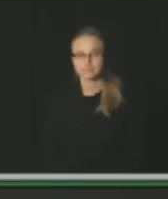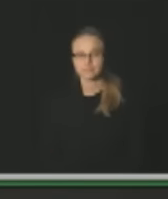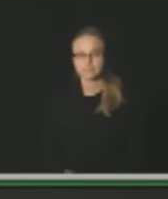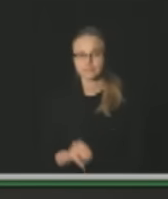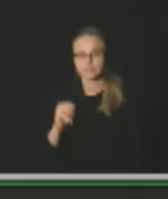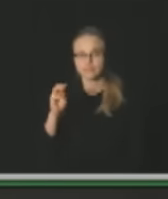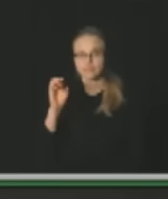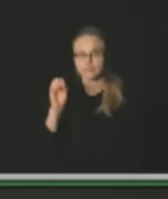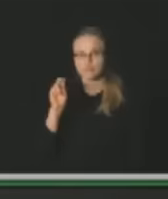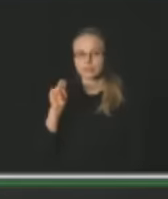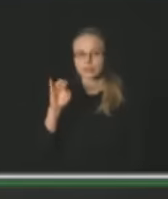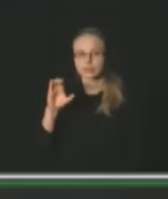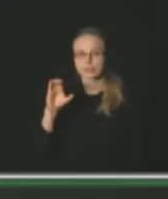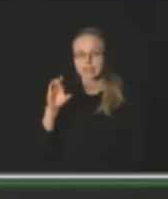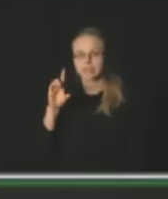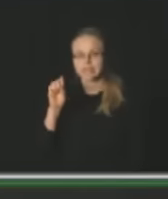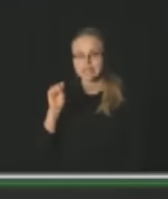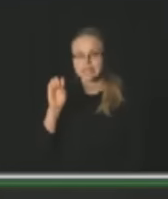Monique